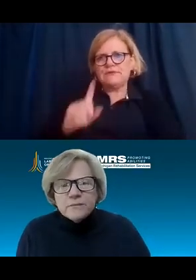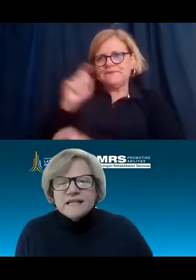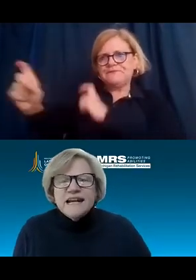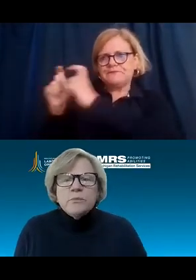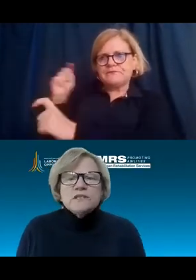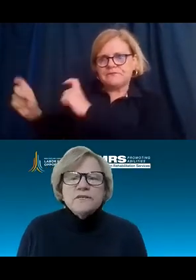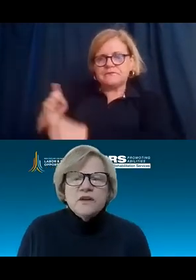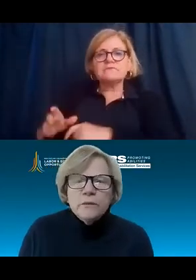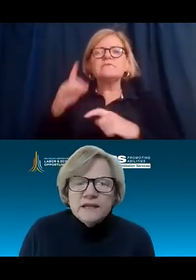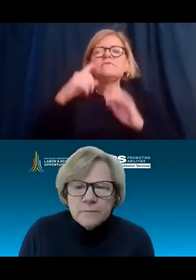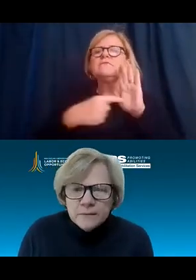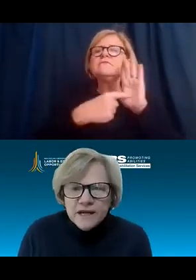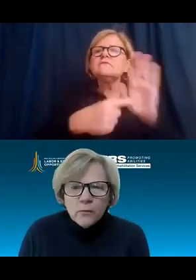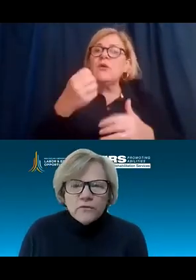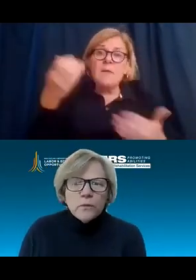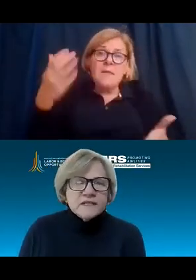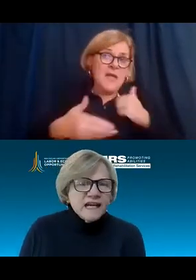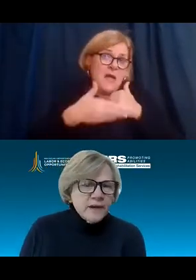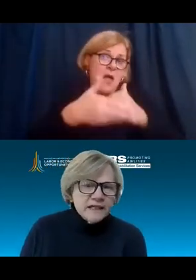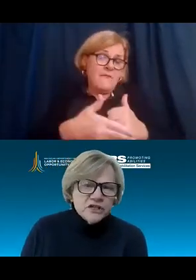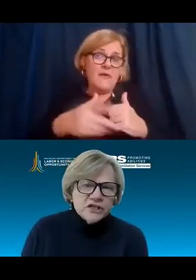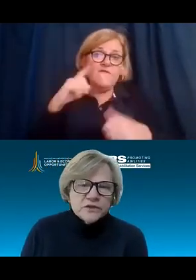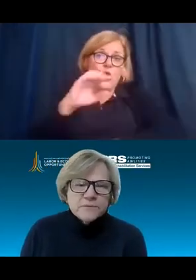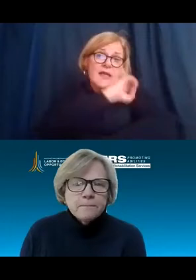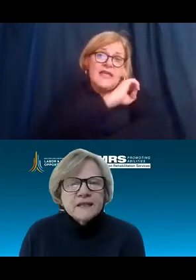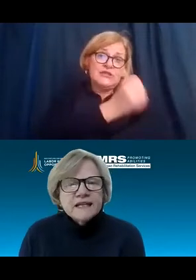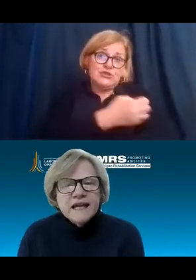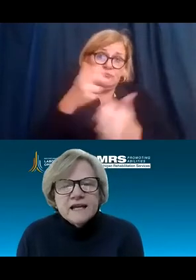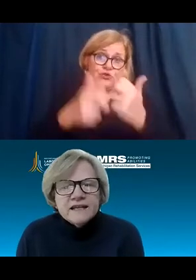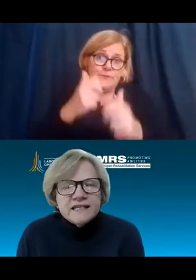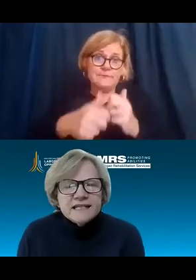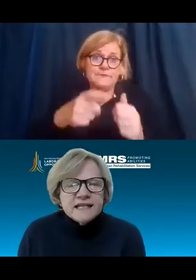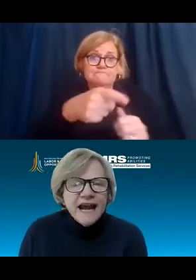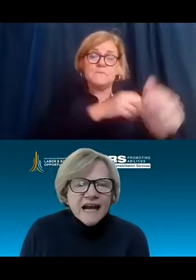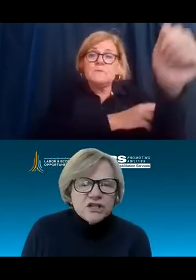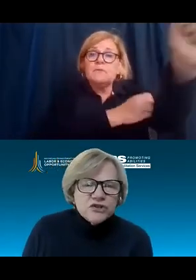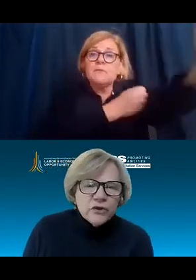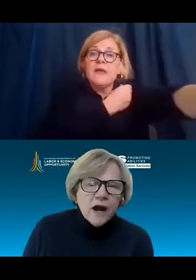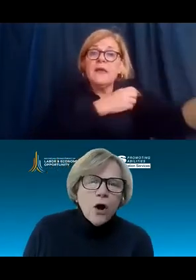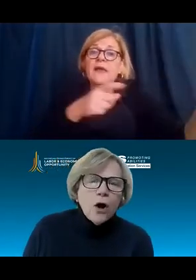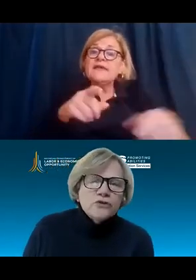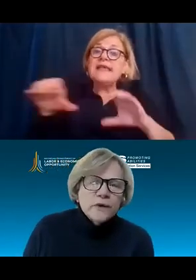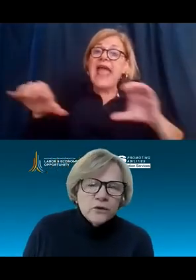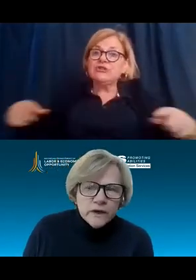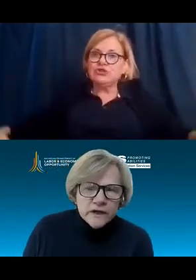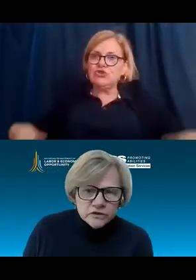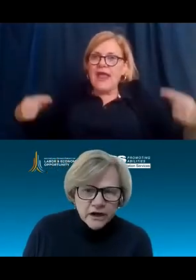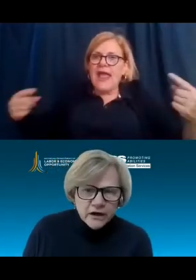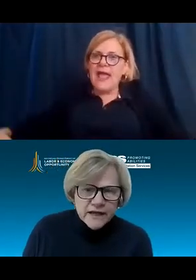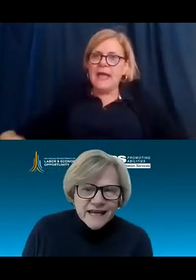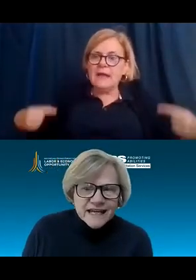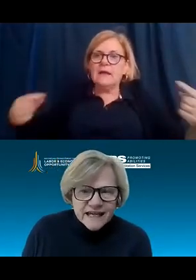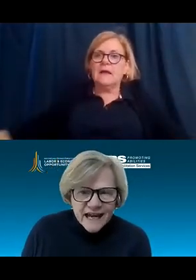Here's some examples of equipment that may be helpful with stamina issues. This is an Action Track all-terrain